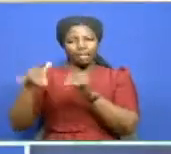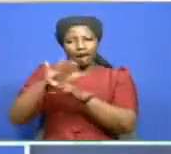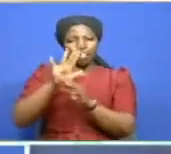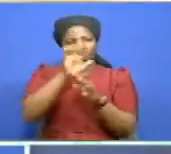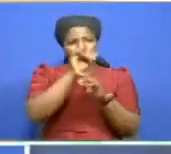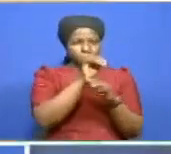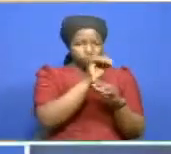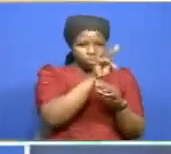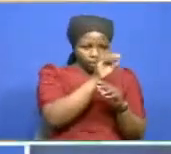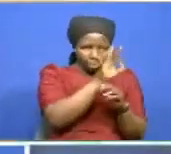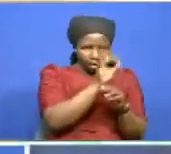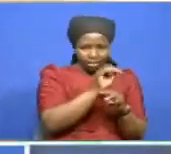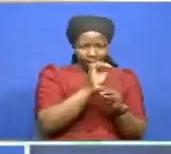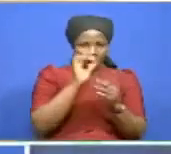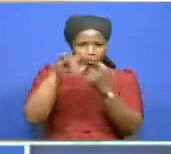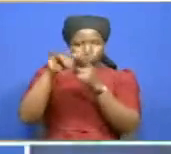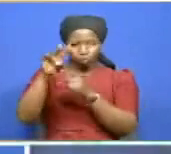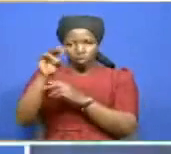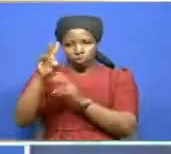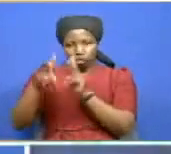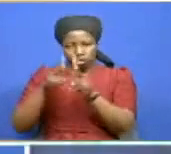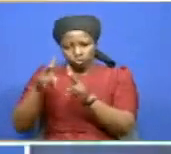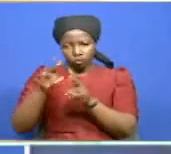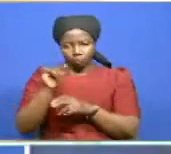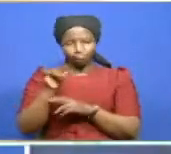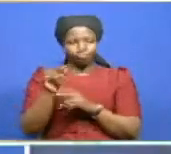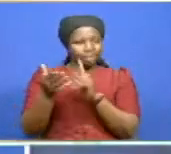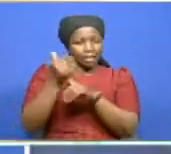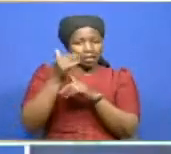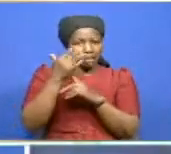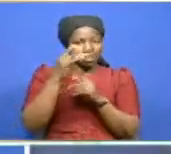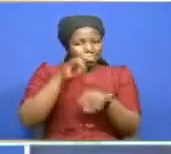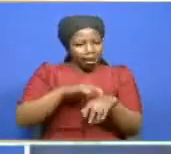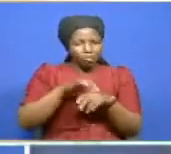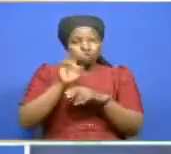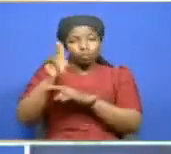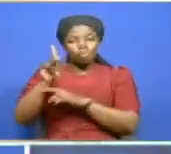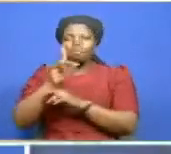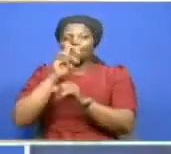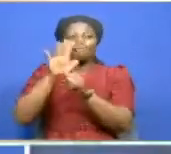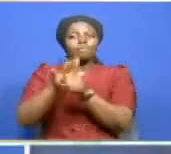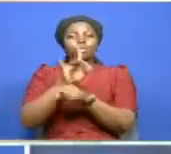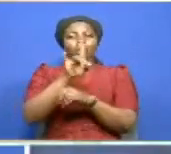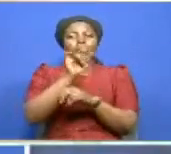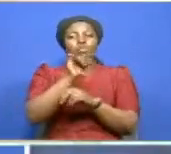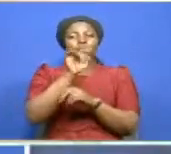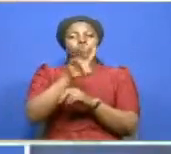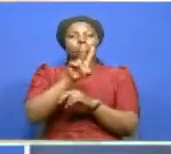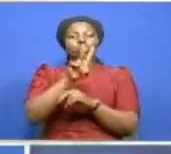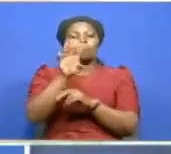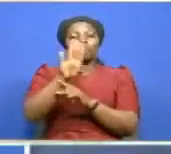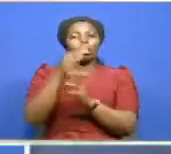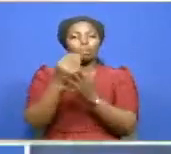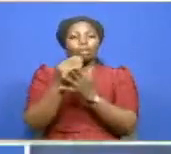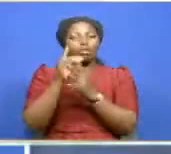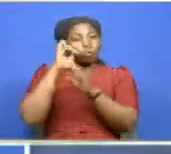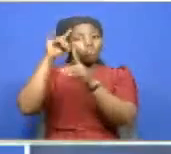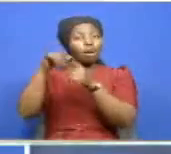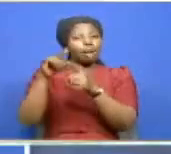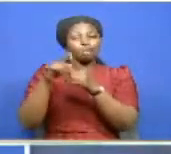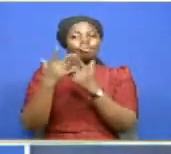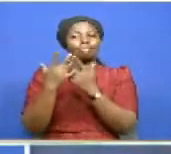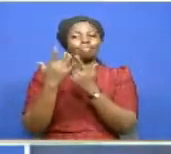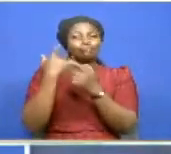joint implementation plan on climate in which the United Kingdom pledged 1.2 billion shillings towards funding new climate initiatives